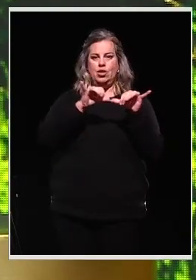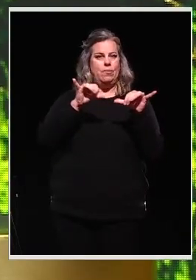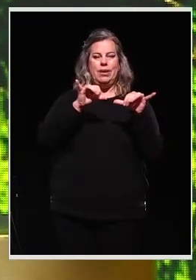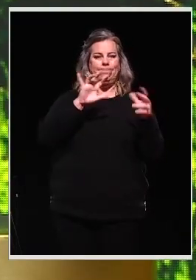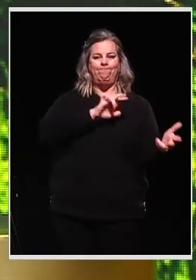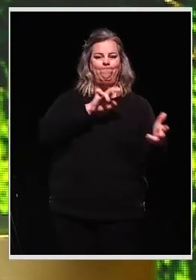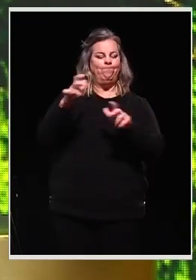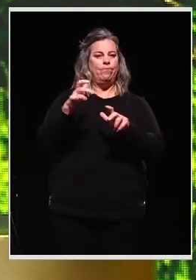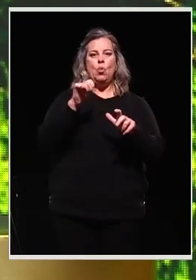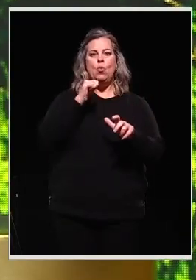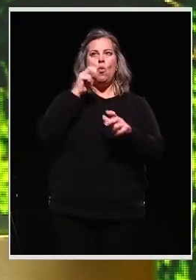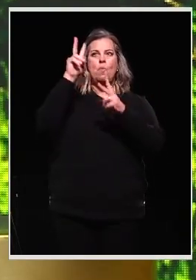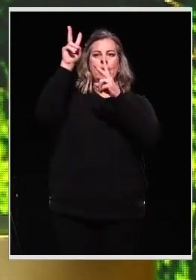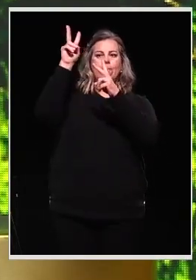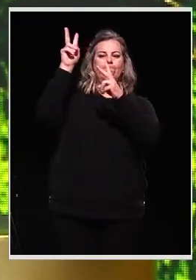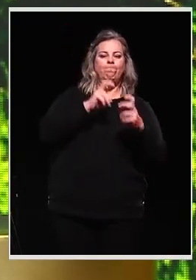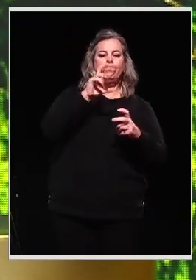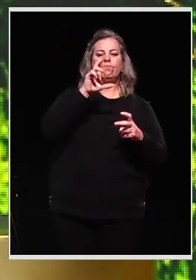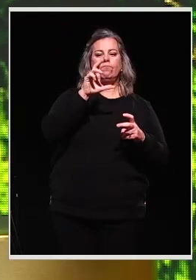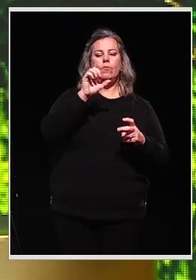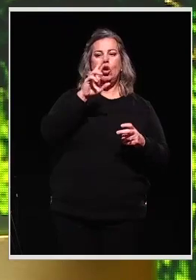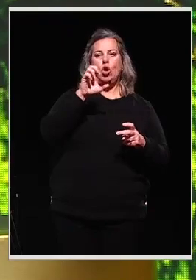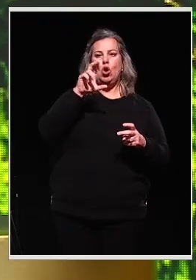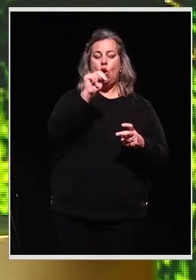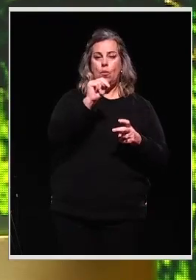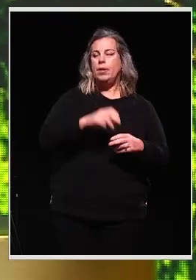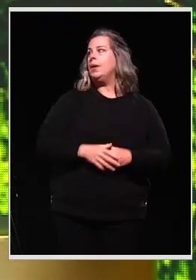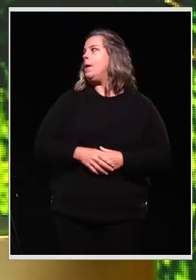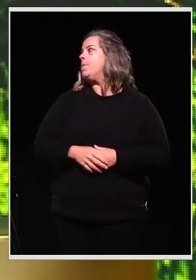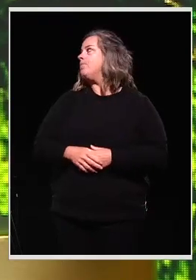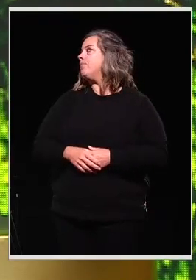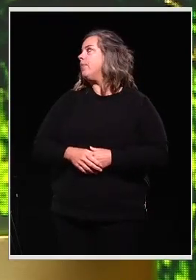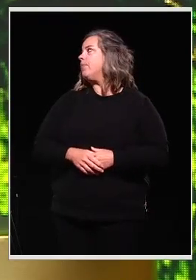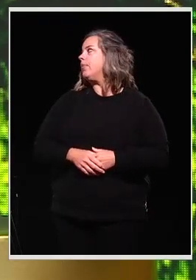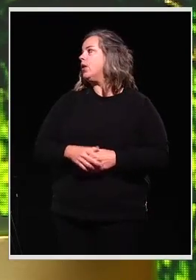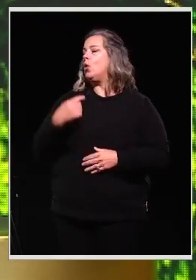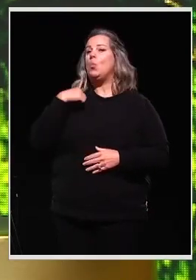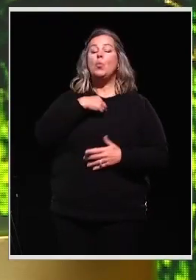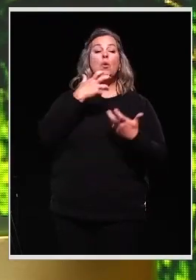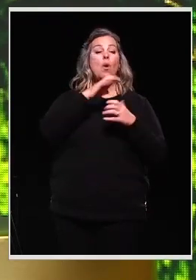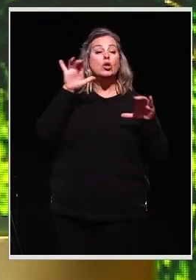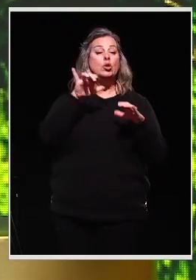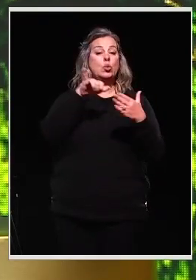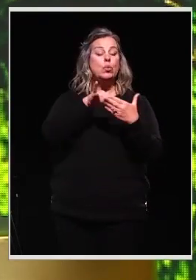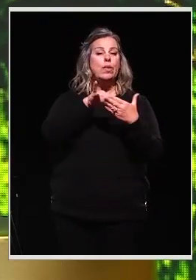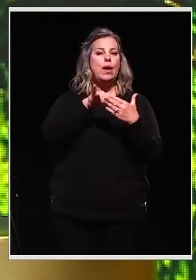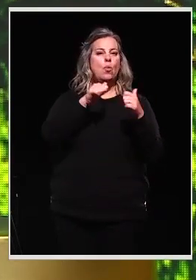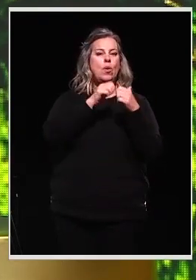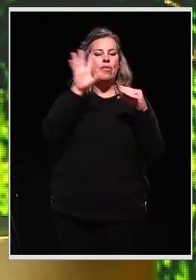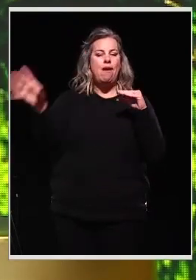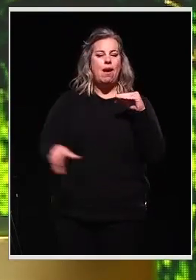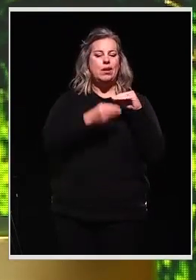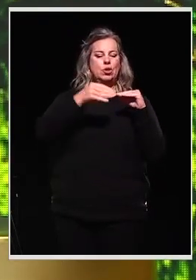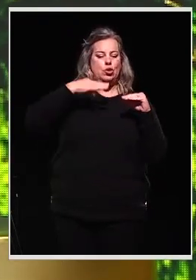the atmosphere, and we're not going to be, that's what this is all about, right? We want to do it in a way that brings those additional benefits to